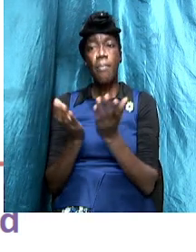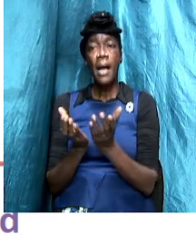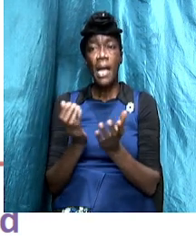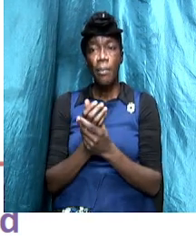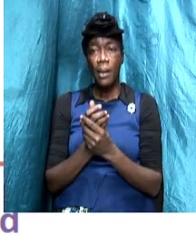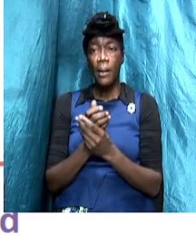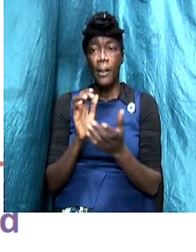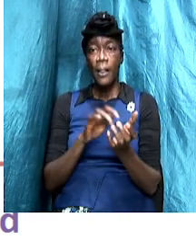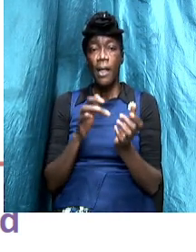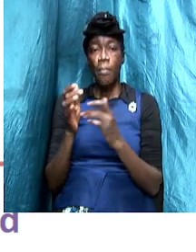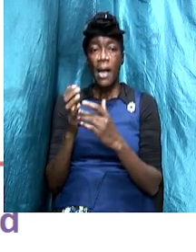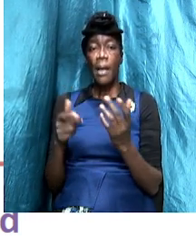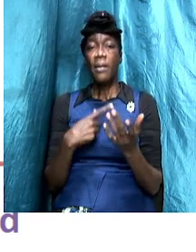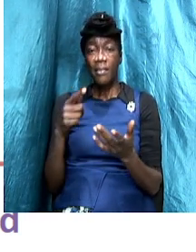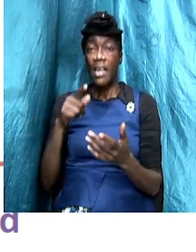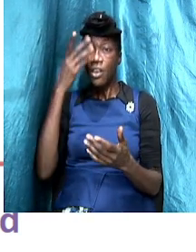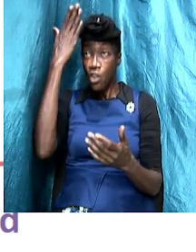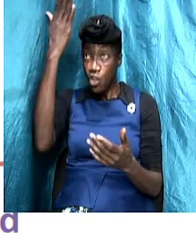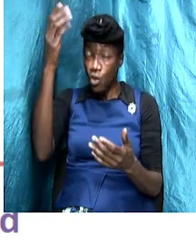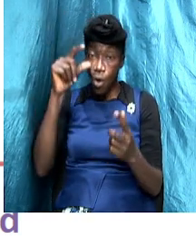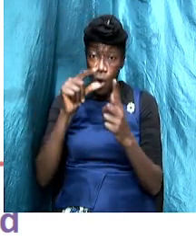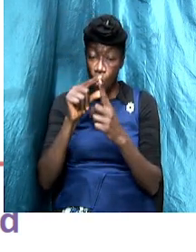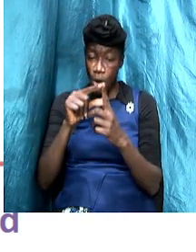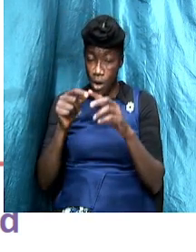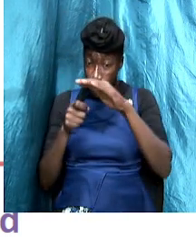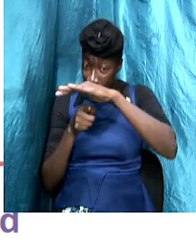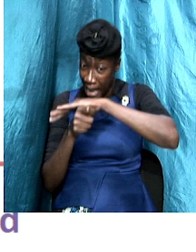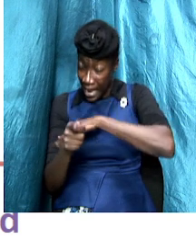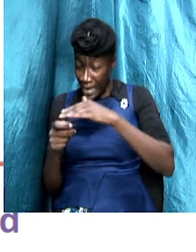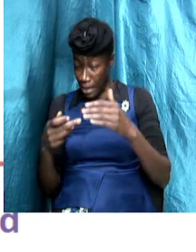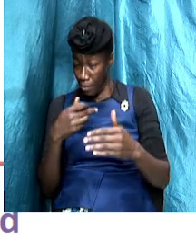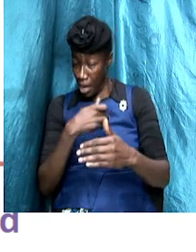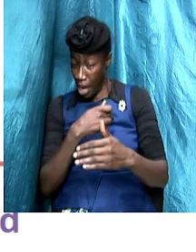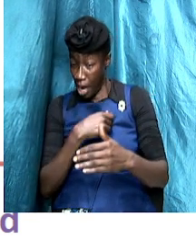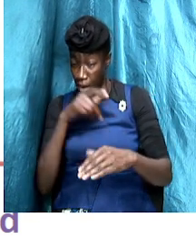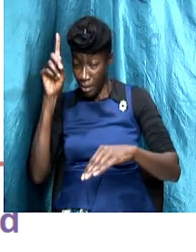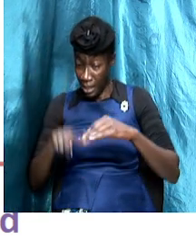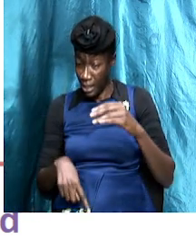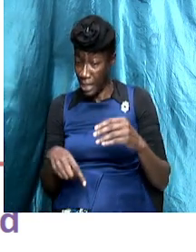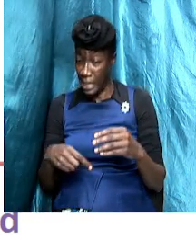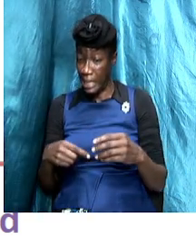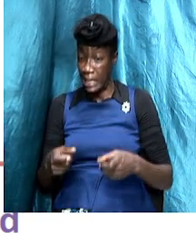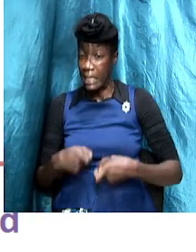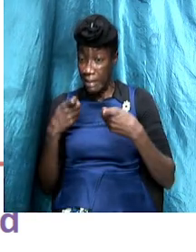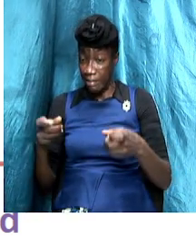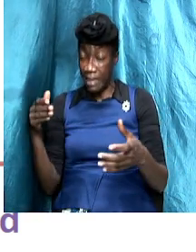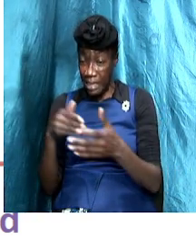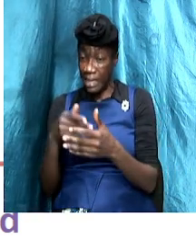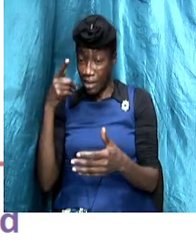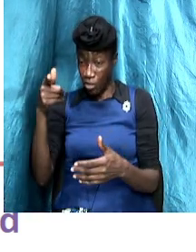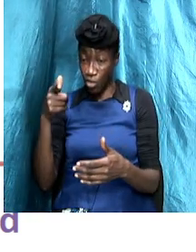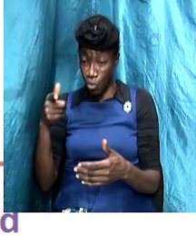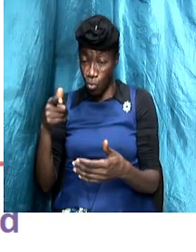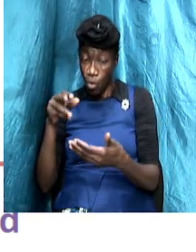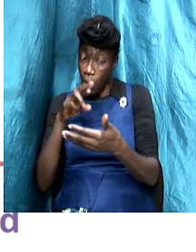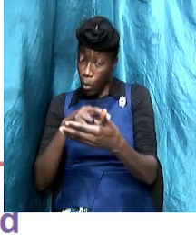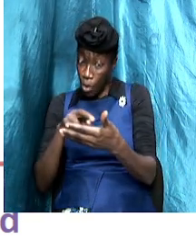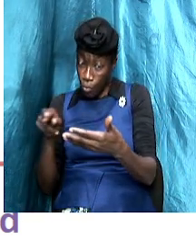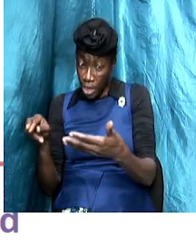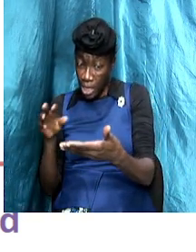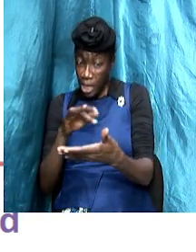The Bible says, thy word have I hid in my heart that I might not sin against thee. We have to read it and we have to study